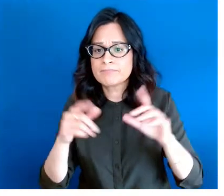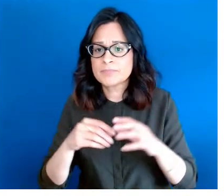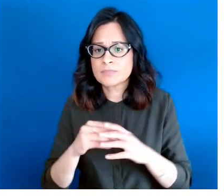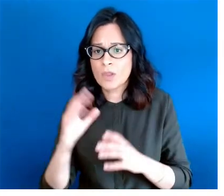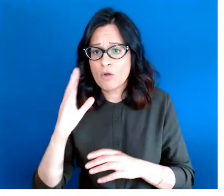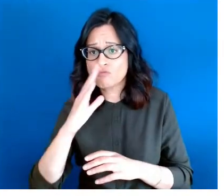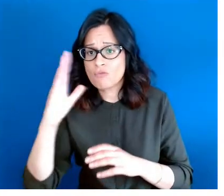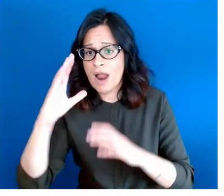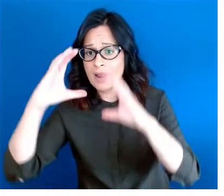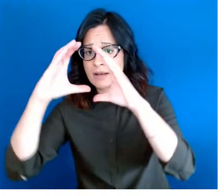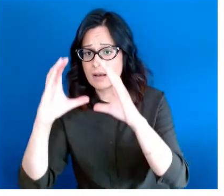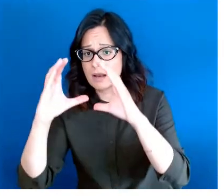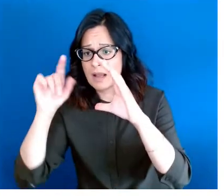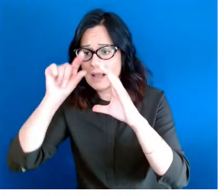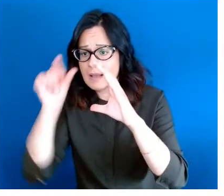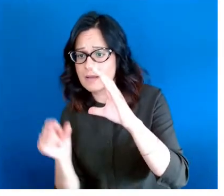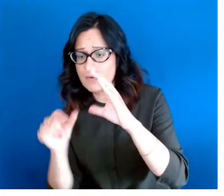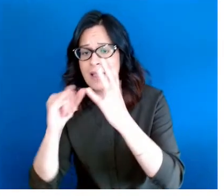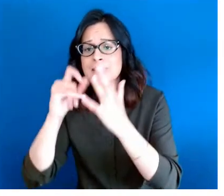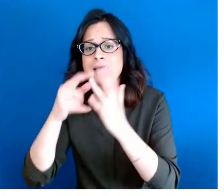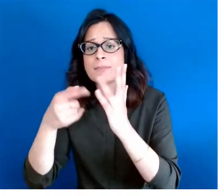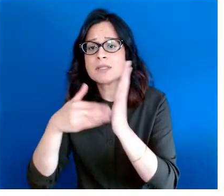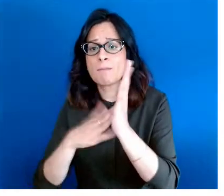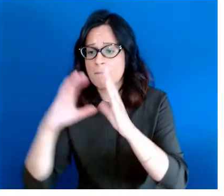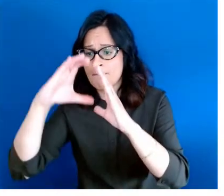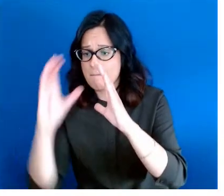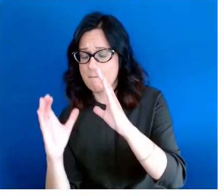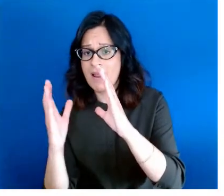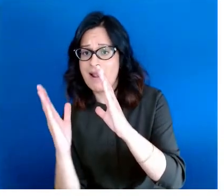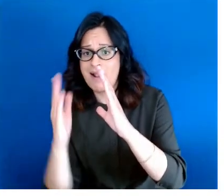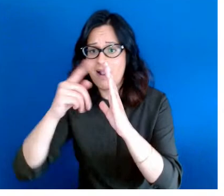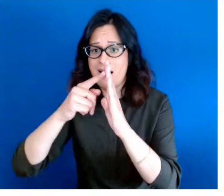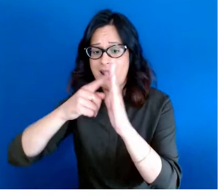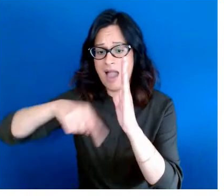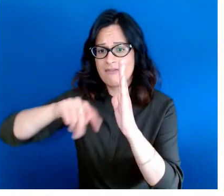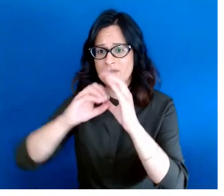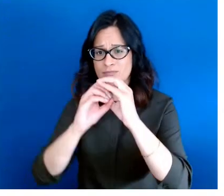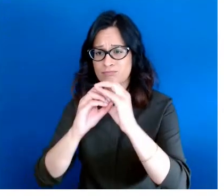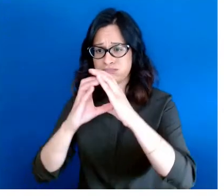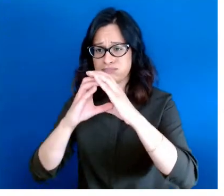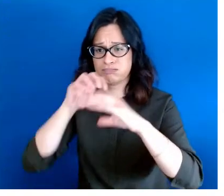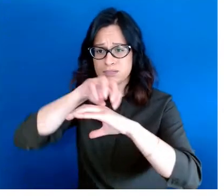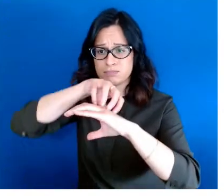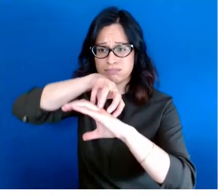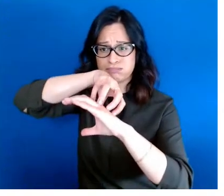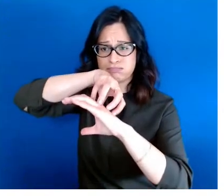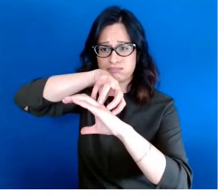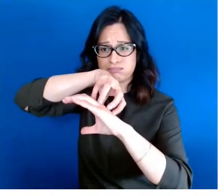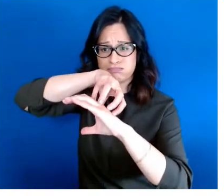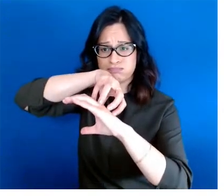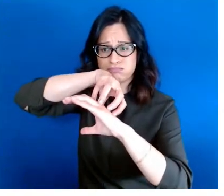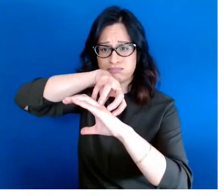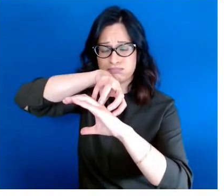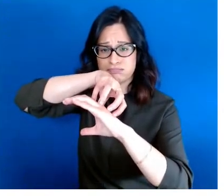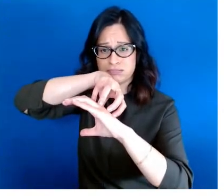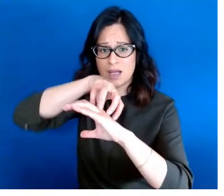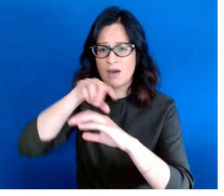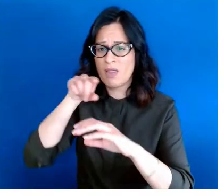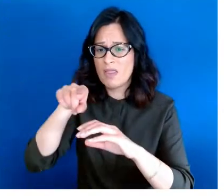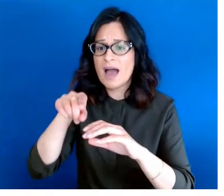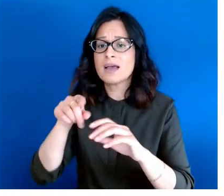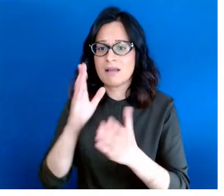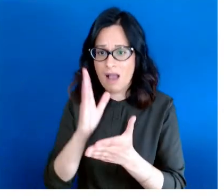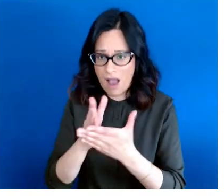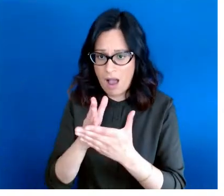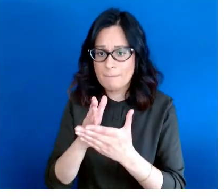nasal septum, and on the left-hand side you see this round bulge. This is a swollen inferior turbinate with the typical pale